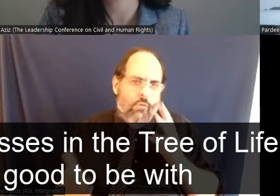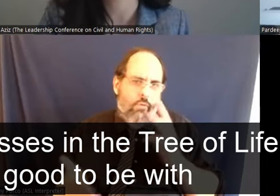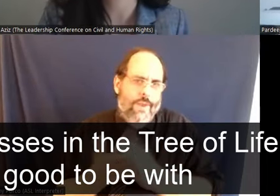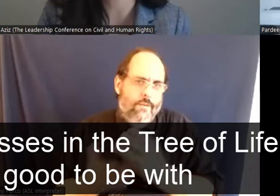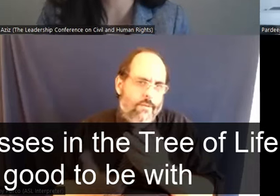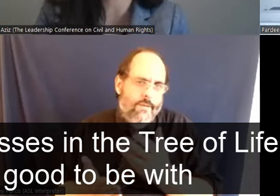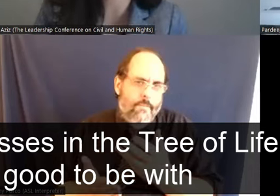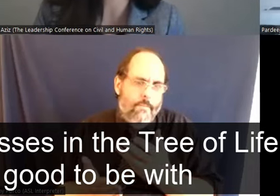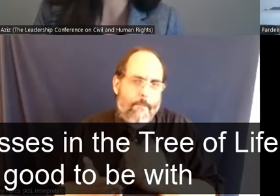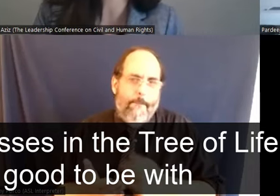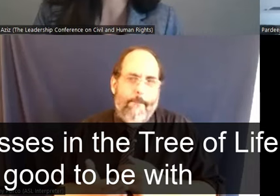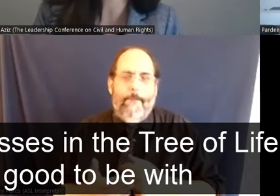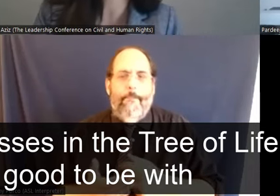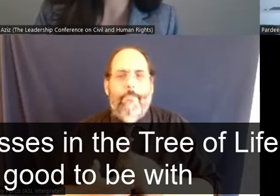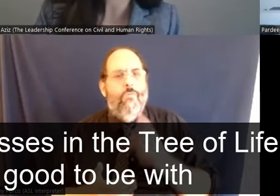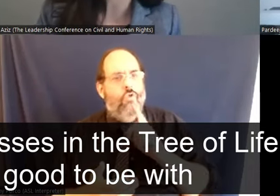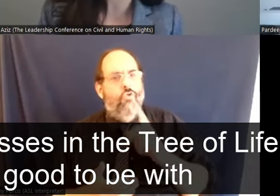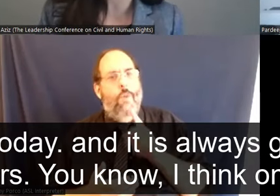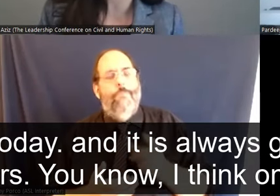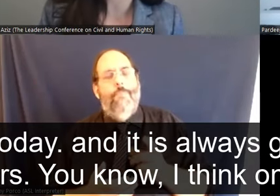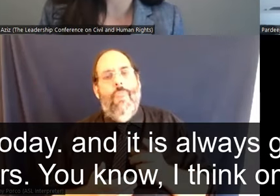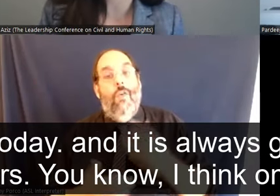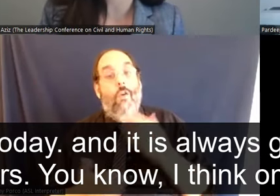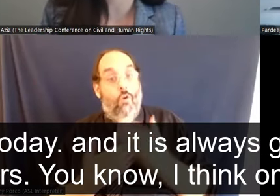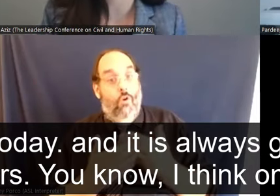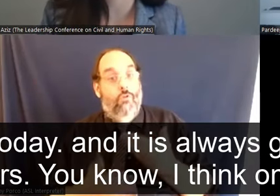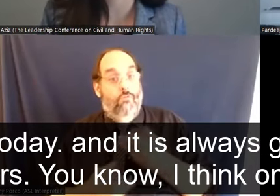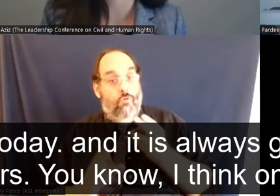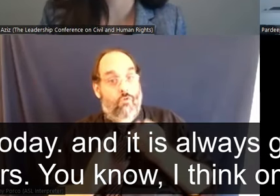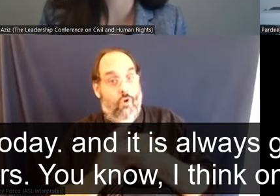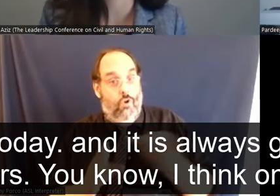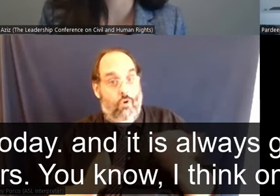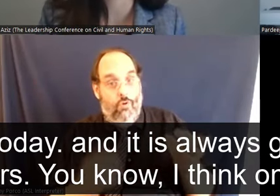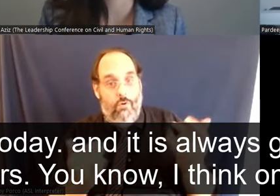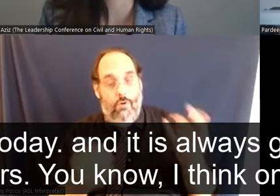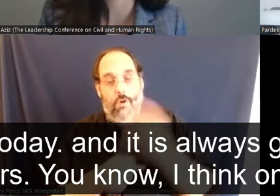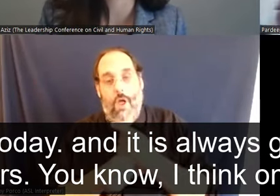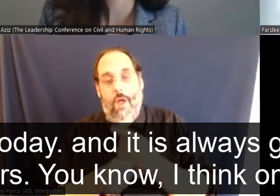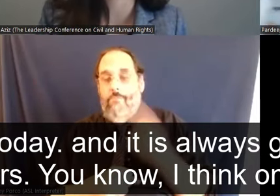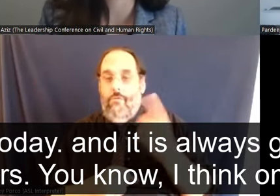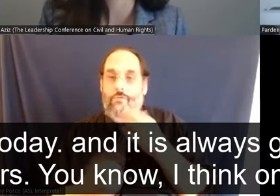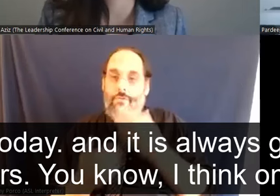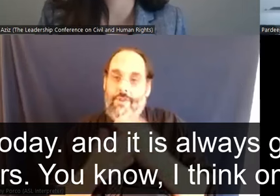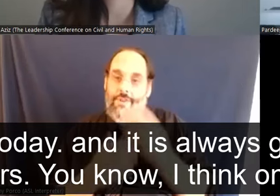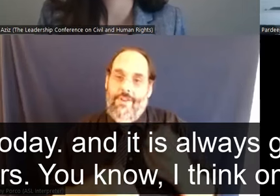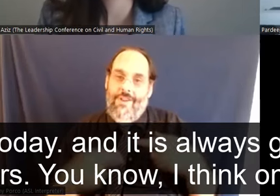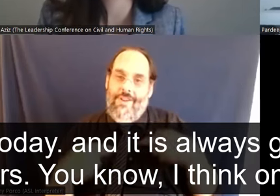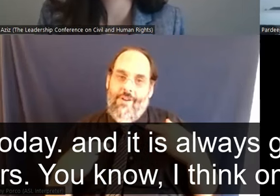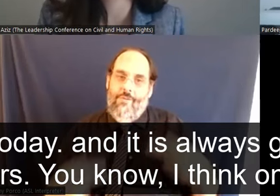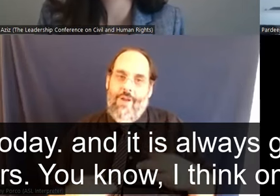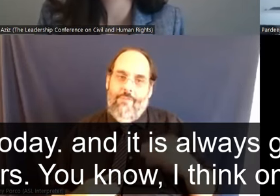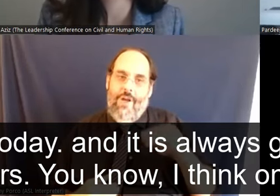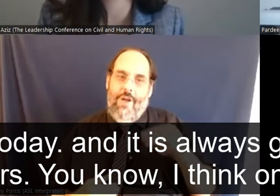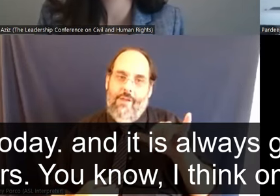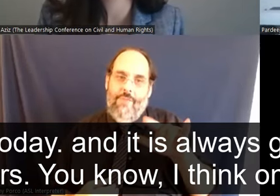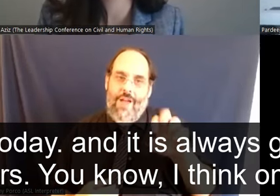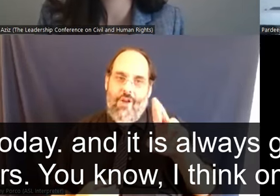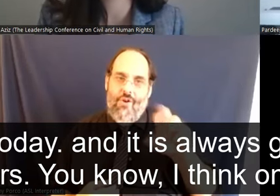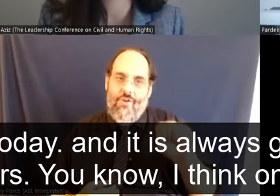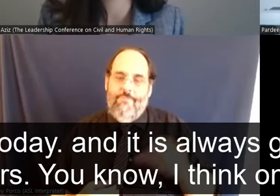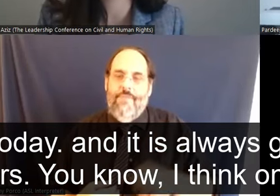community? Sure. It's good to be with everybody today. It's always good to see Rabbi Myers. You